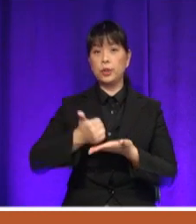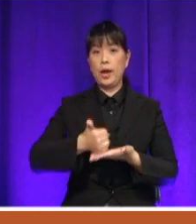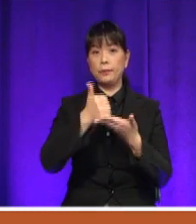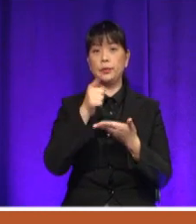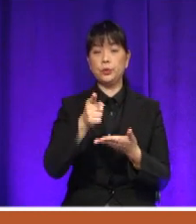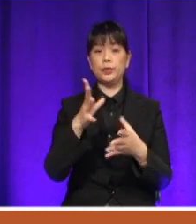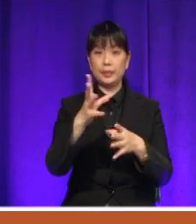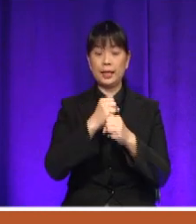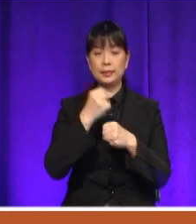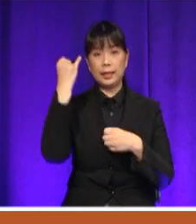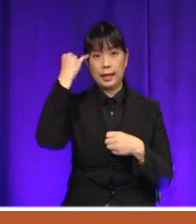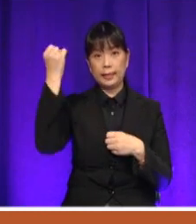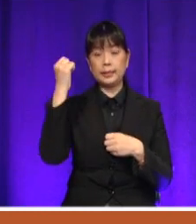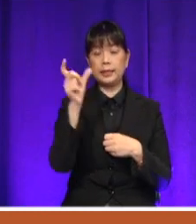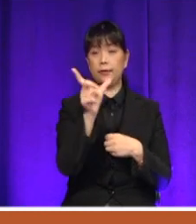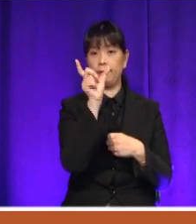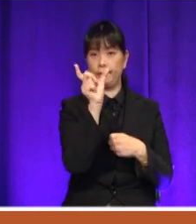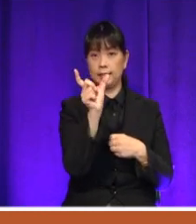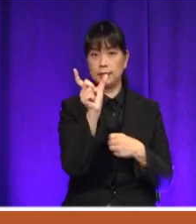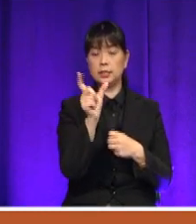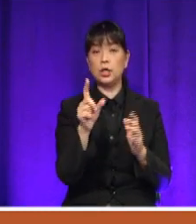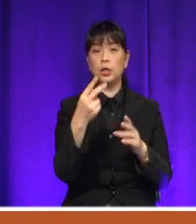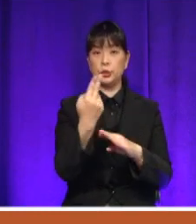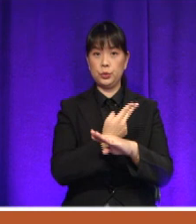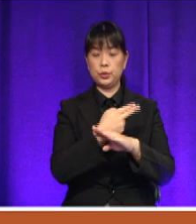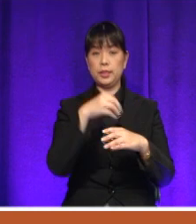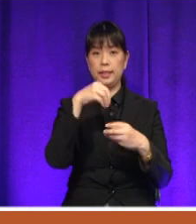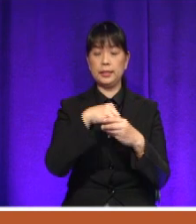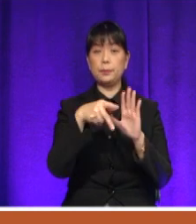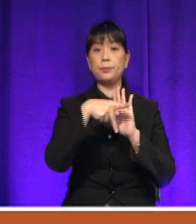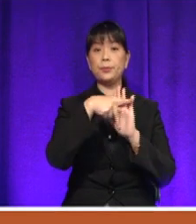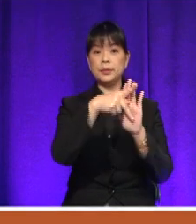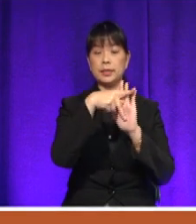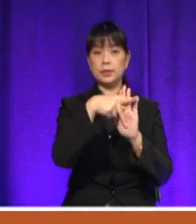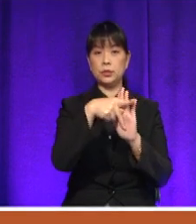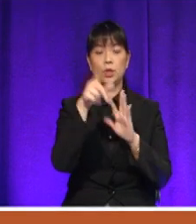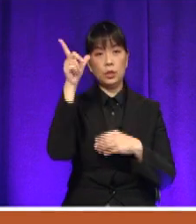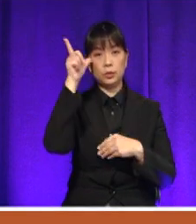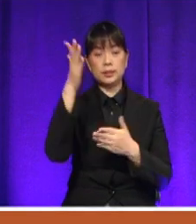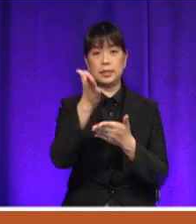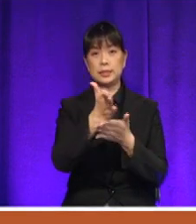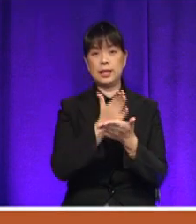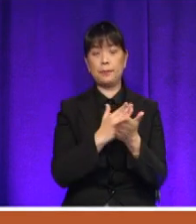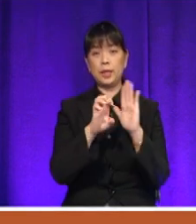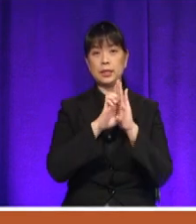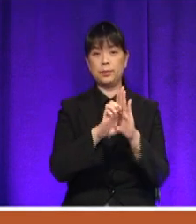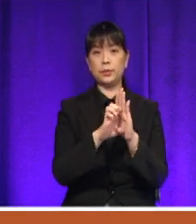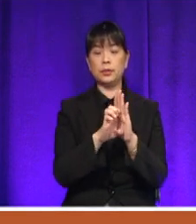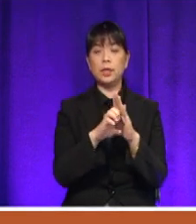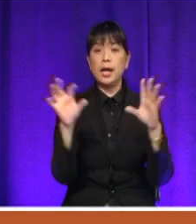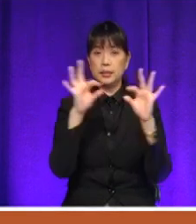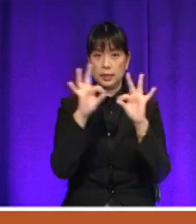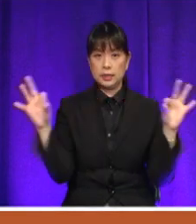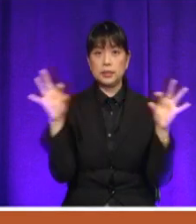or phrases to use in your presentation, have a look at some of the sample sentences or phrases that